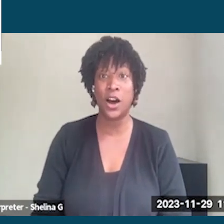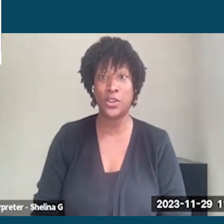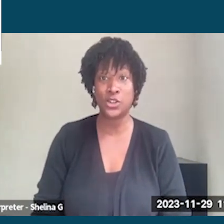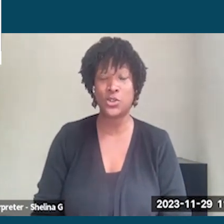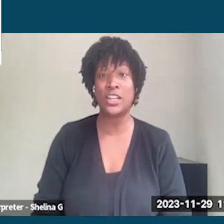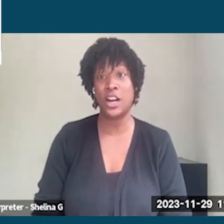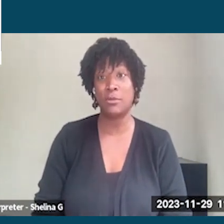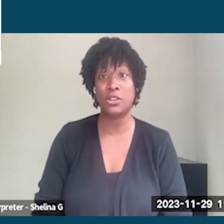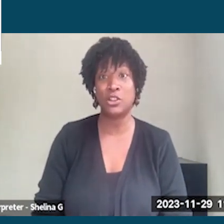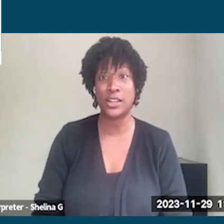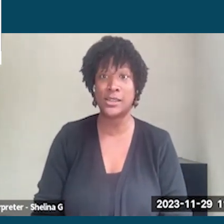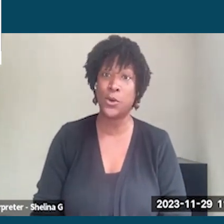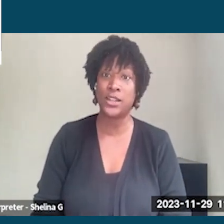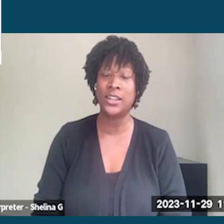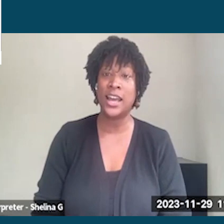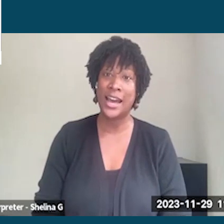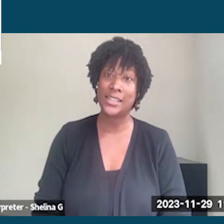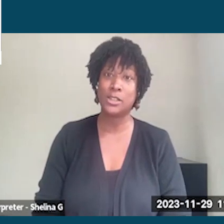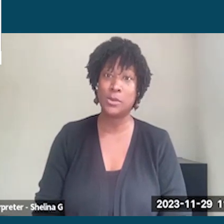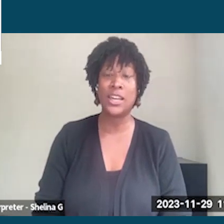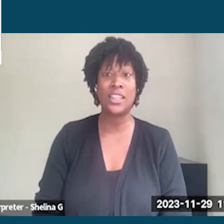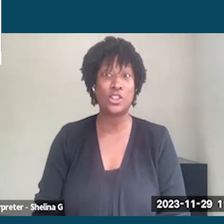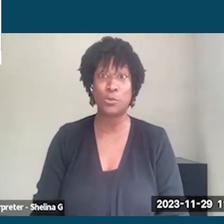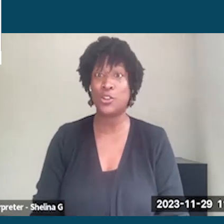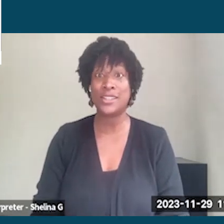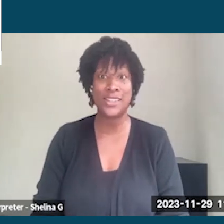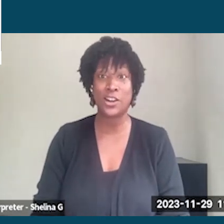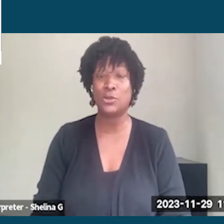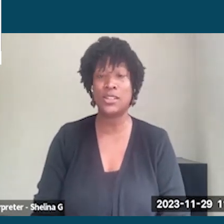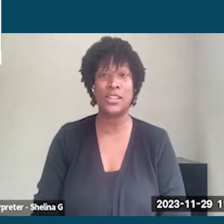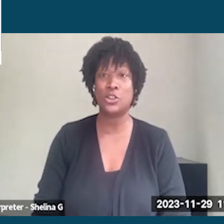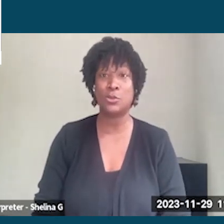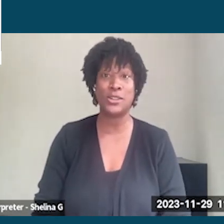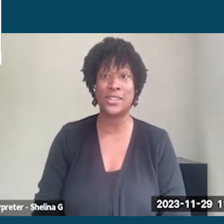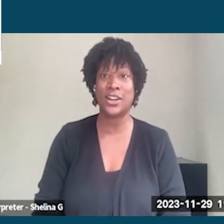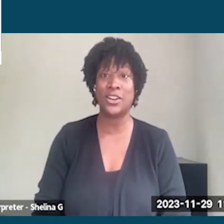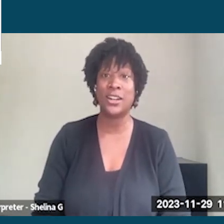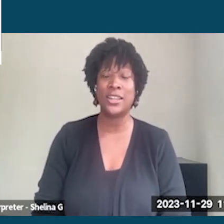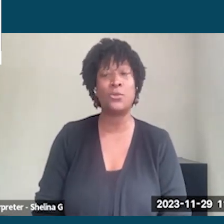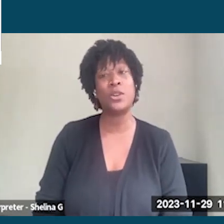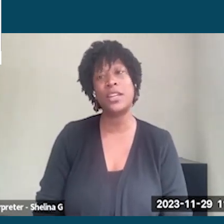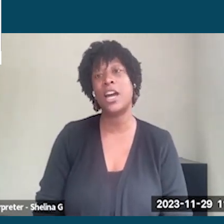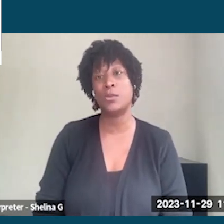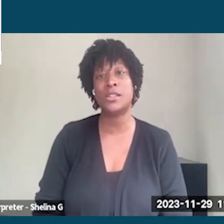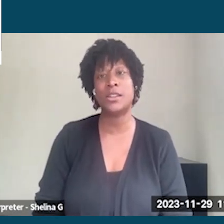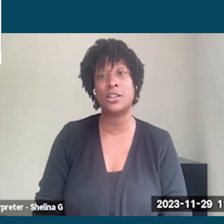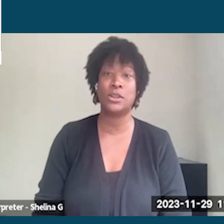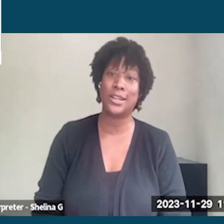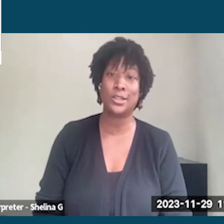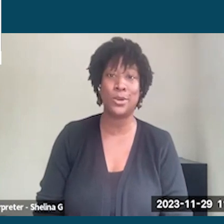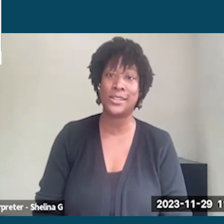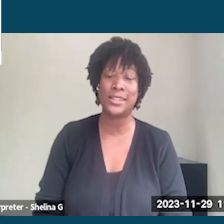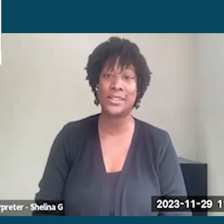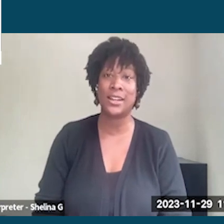you know, on the screen, you're able to look at someone as I'm speaking, the interpreter is there, you see the interpreter is there. That really helps